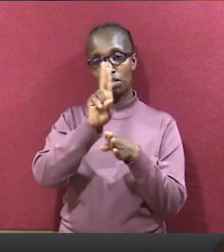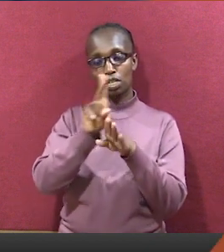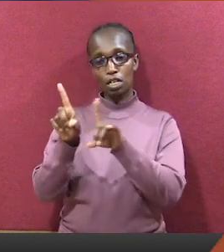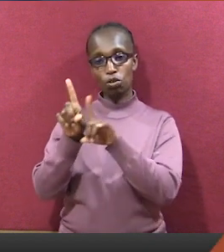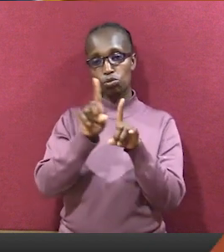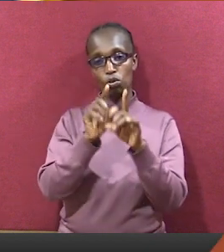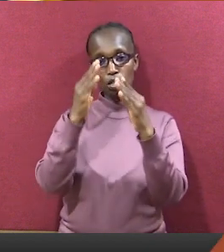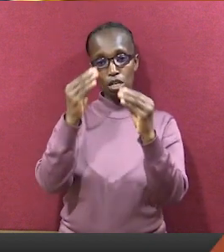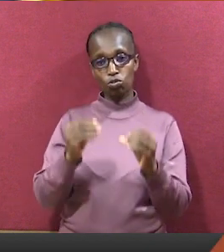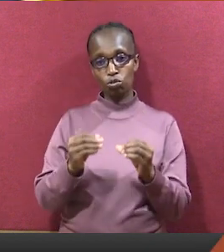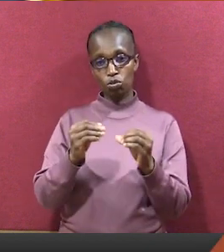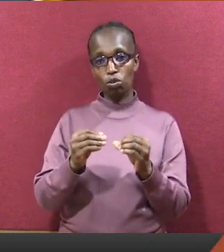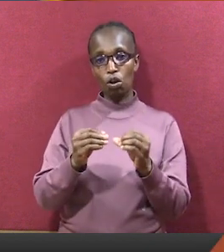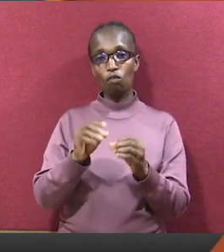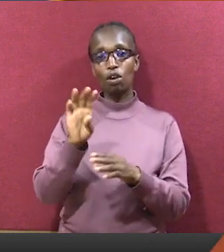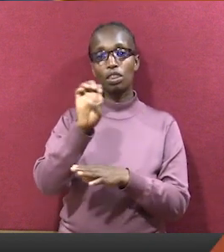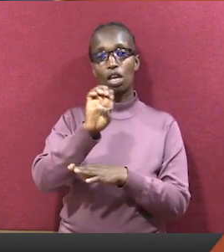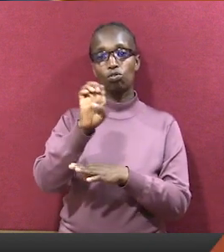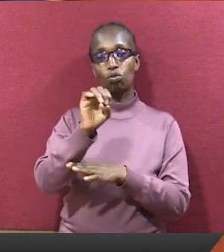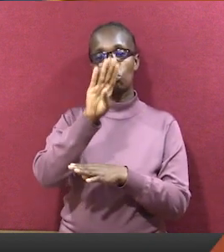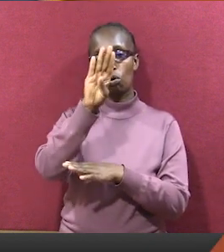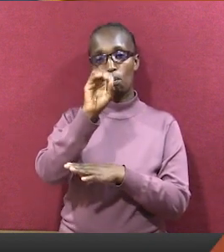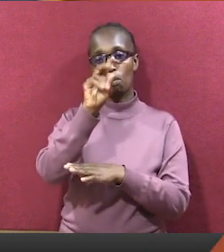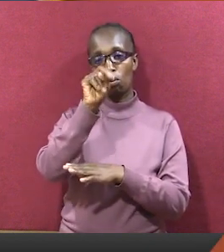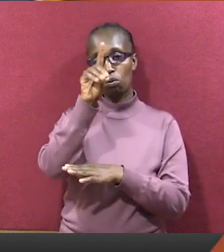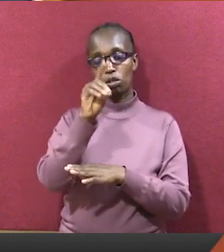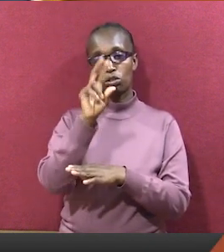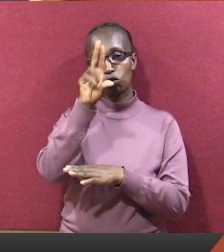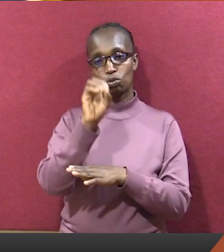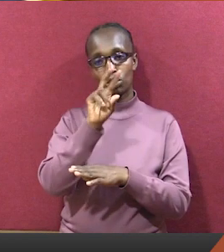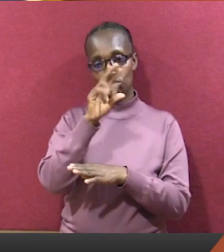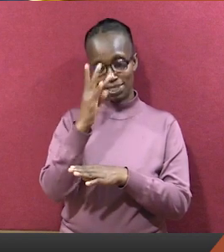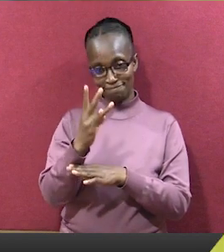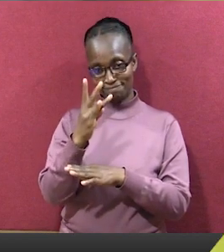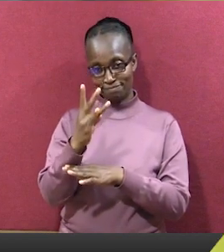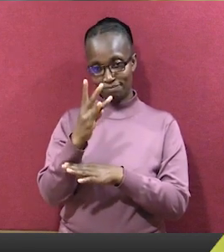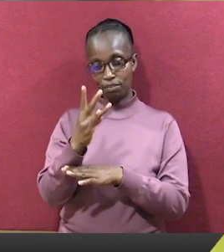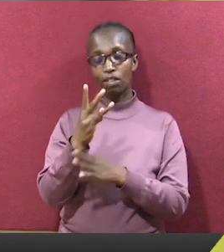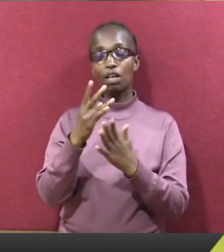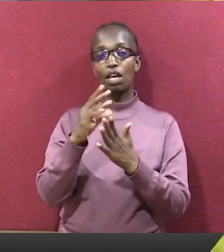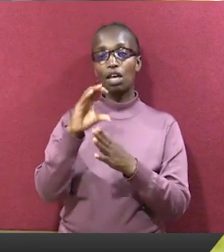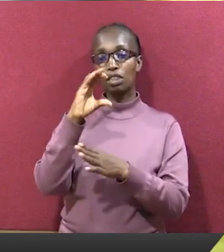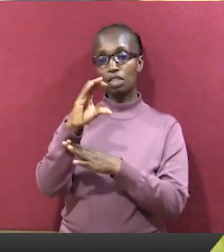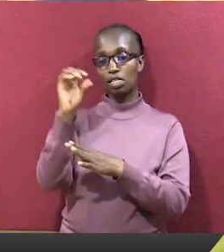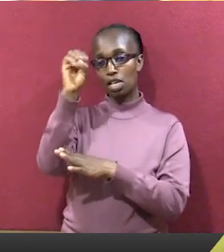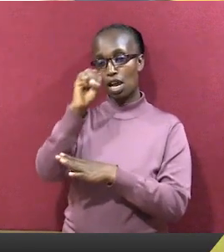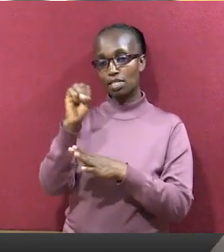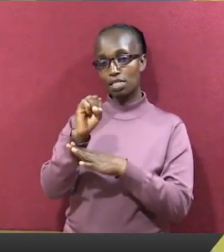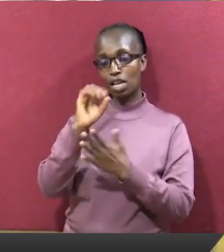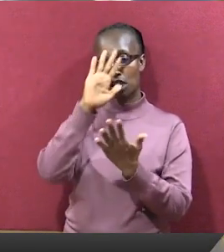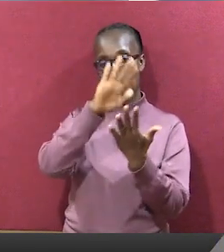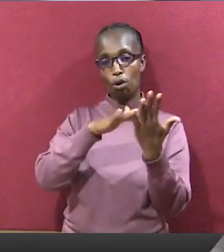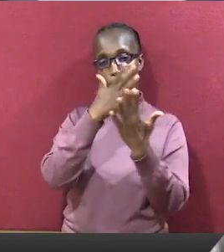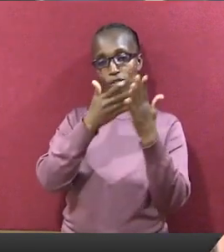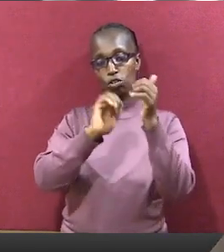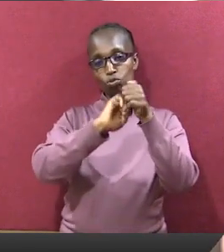options towards the resolution of the Eurobond 2024. Waziri wa fedha Jogona Ndongo